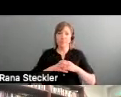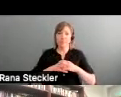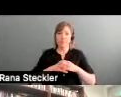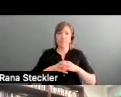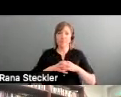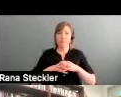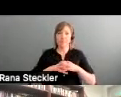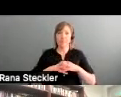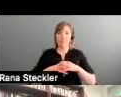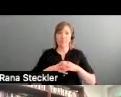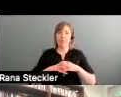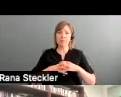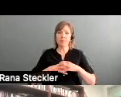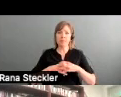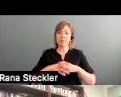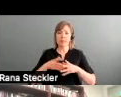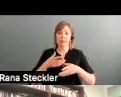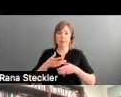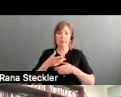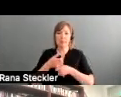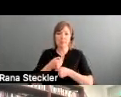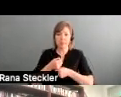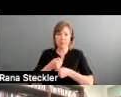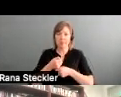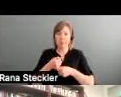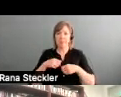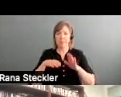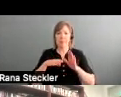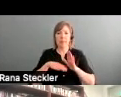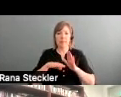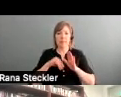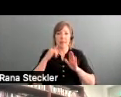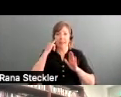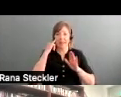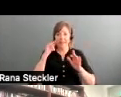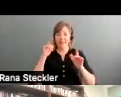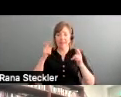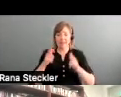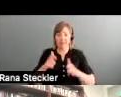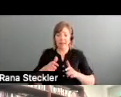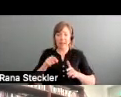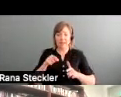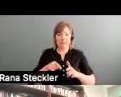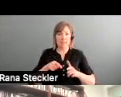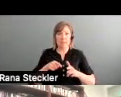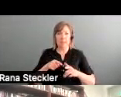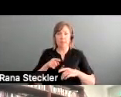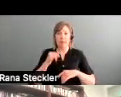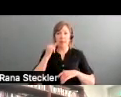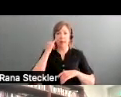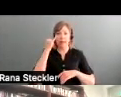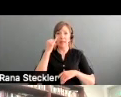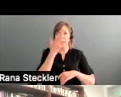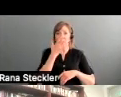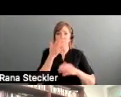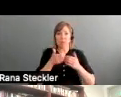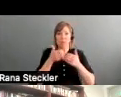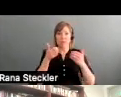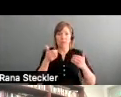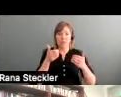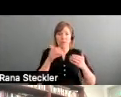Basically, if I was to boil this story down, ideas of racial difference were central to